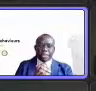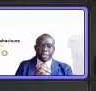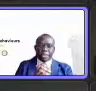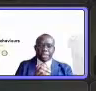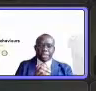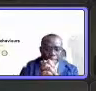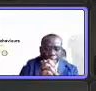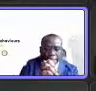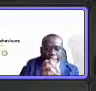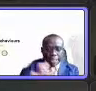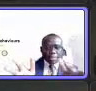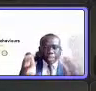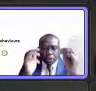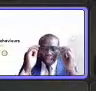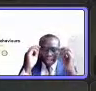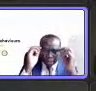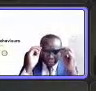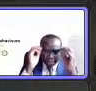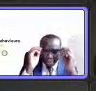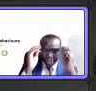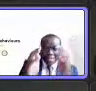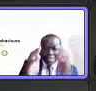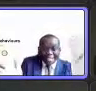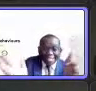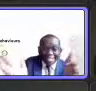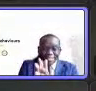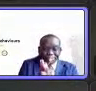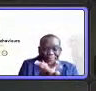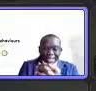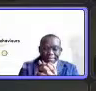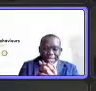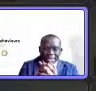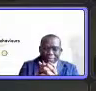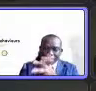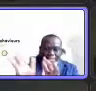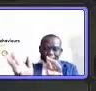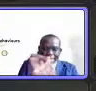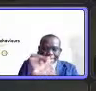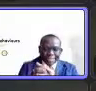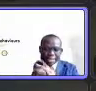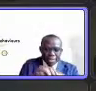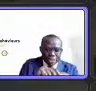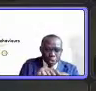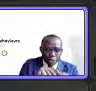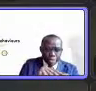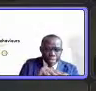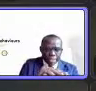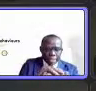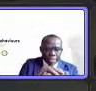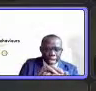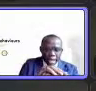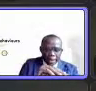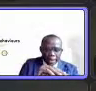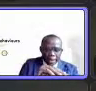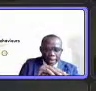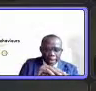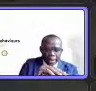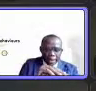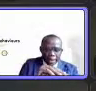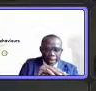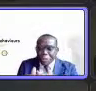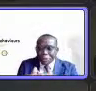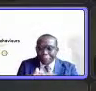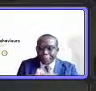invite you to look at this particular graph that really tells quite a disturbing story about